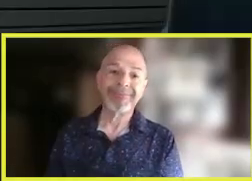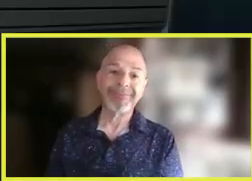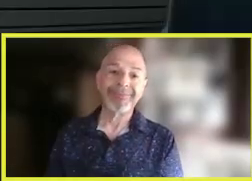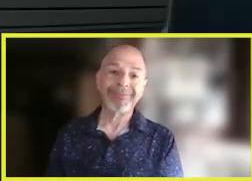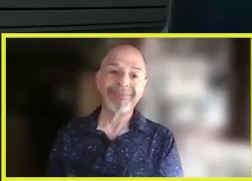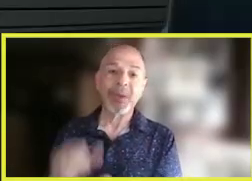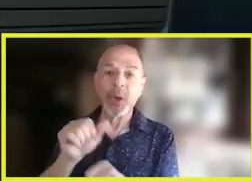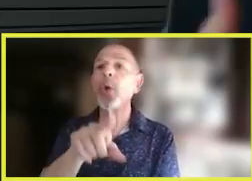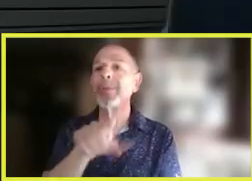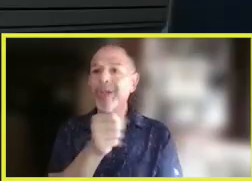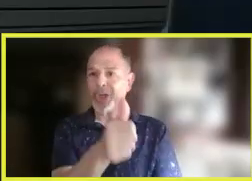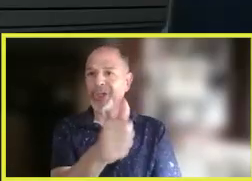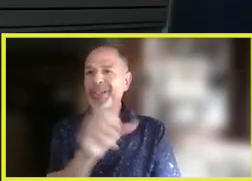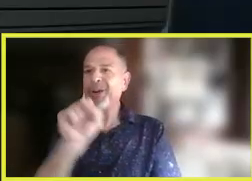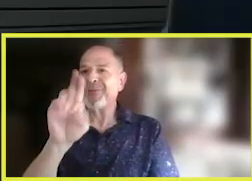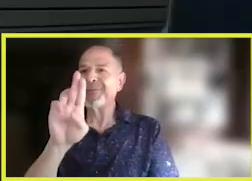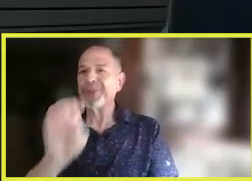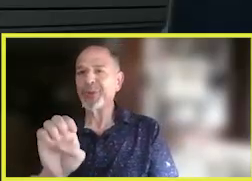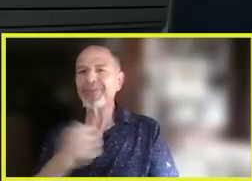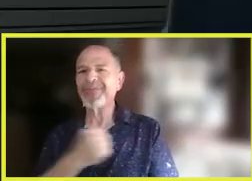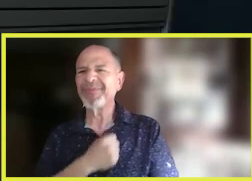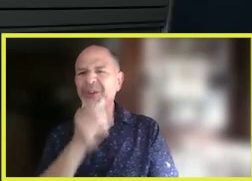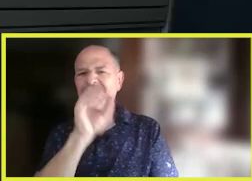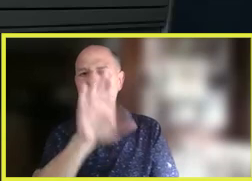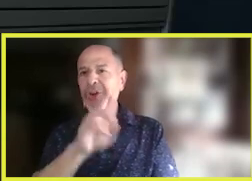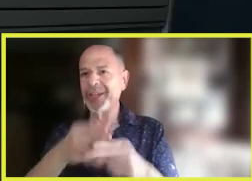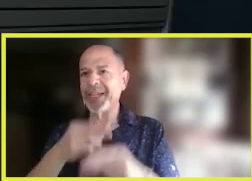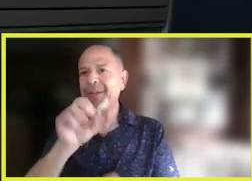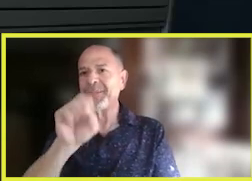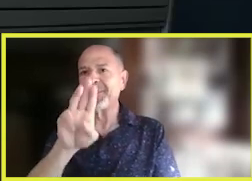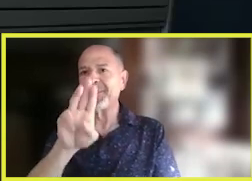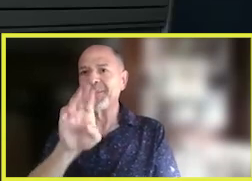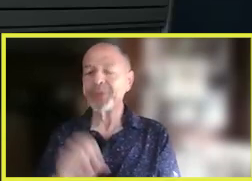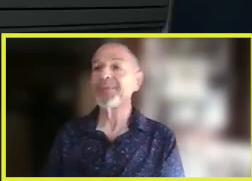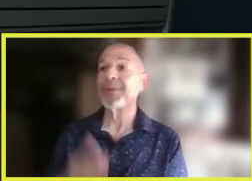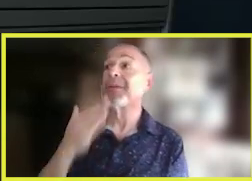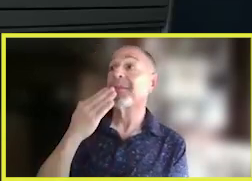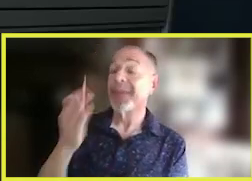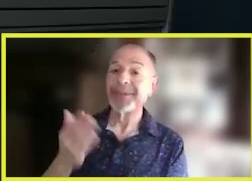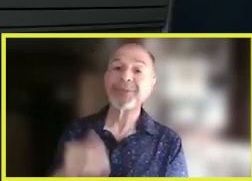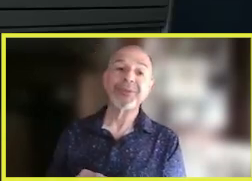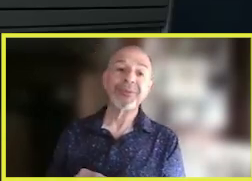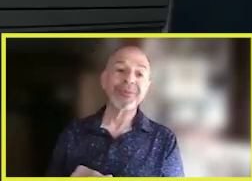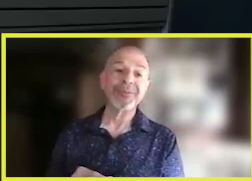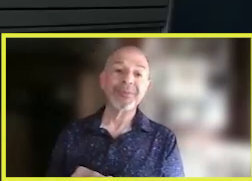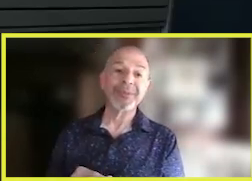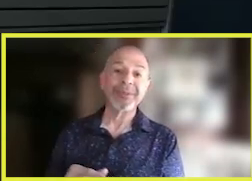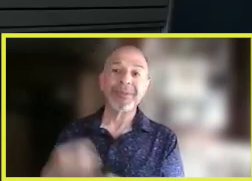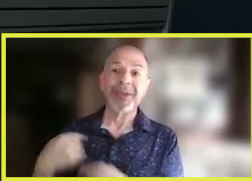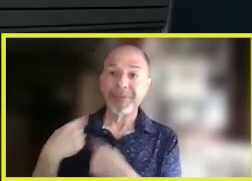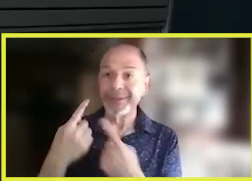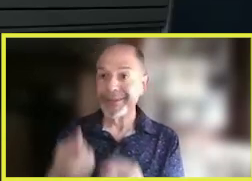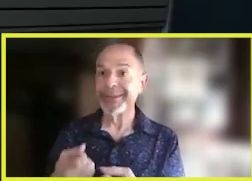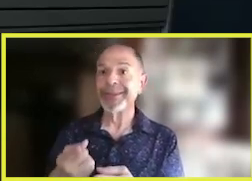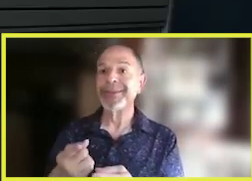with people and to do this work and to be a social worker and be involved in all this. The amount that I feel like